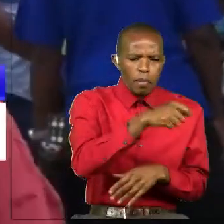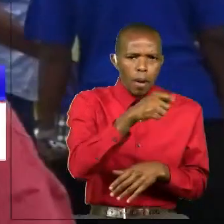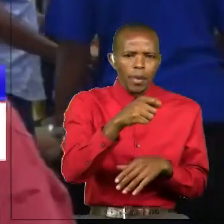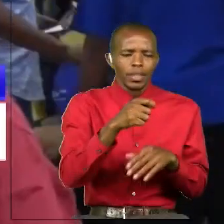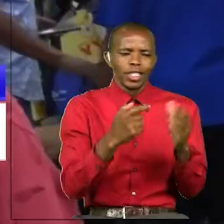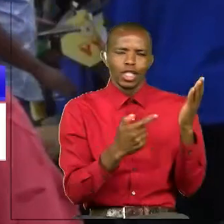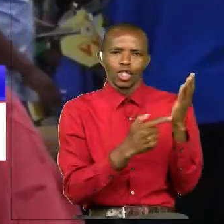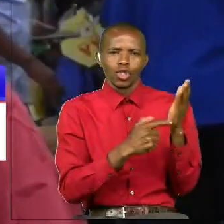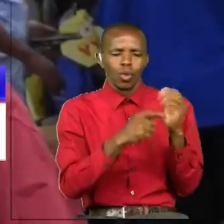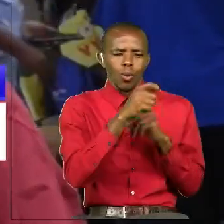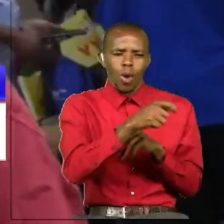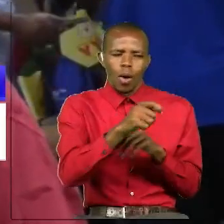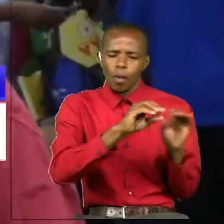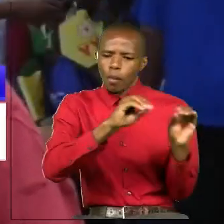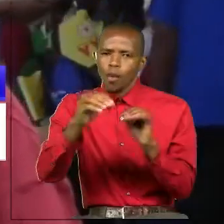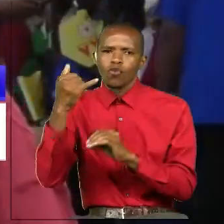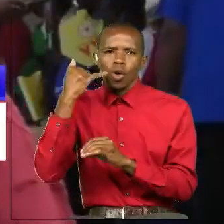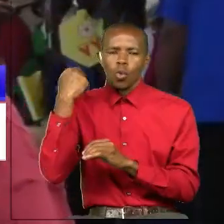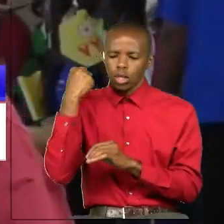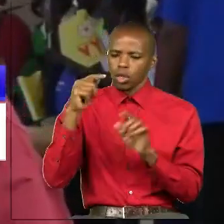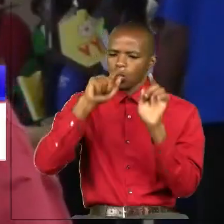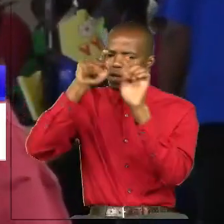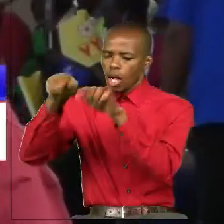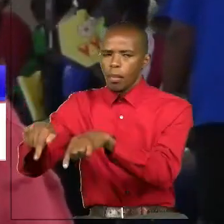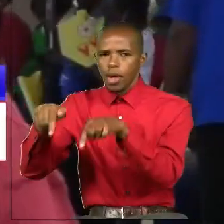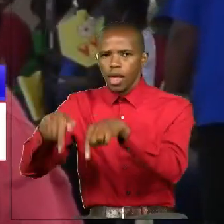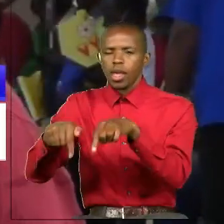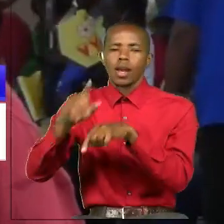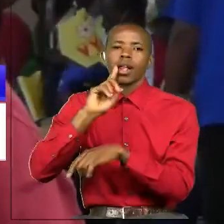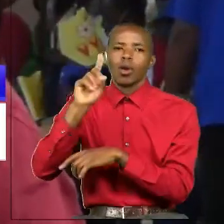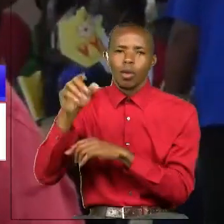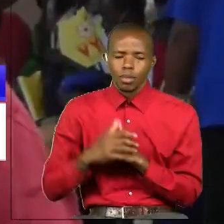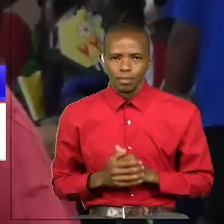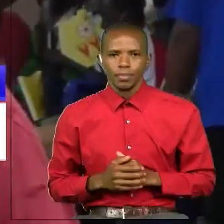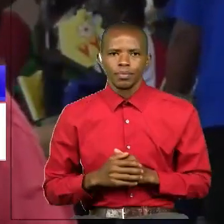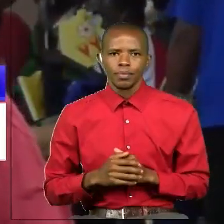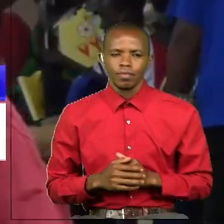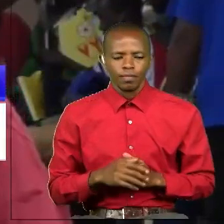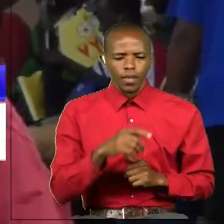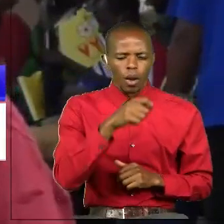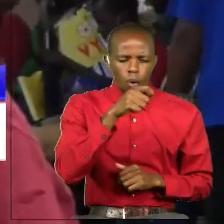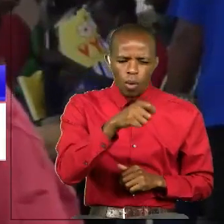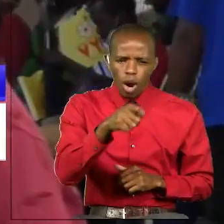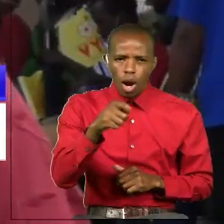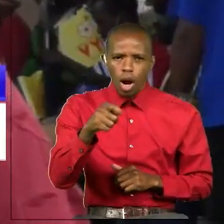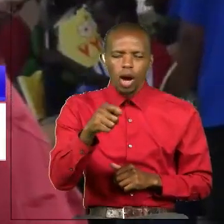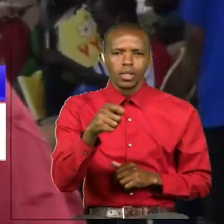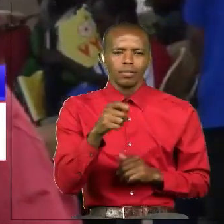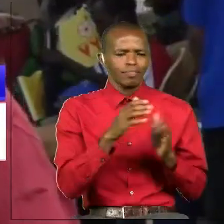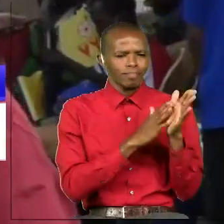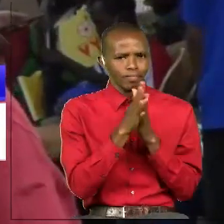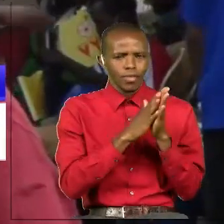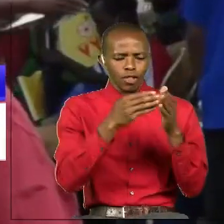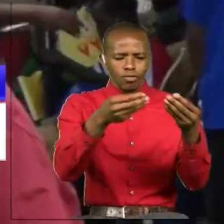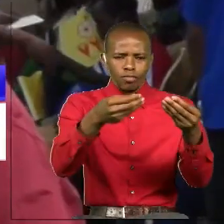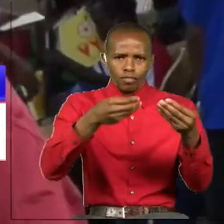white canes, then went to Nakuru yesterday, and today we are here in Nairobi. So these white canes have been inspired and brought to us